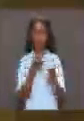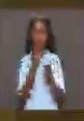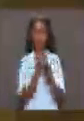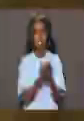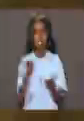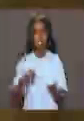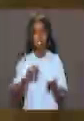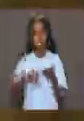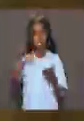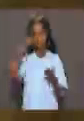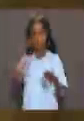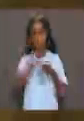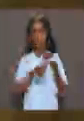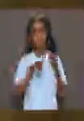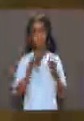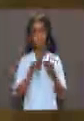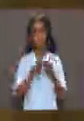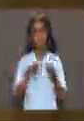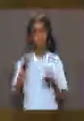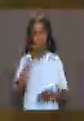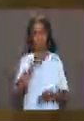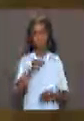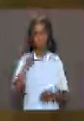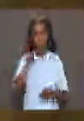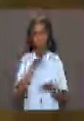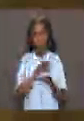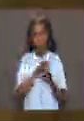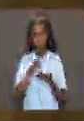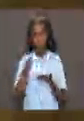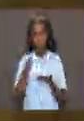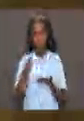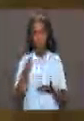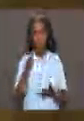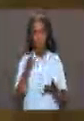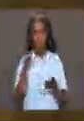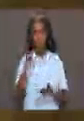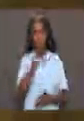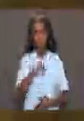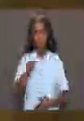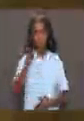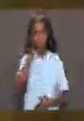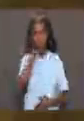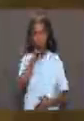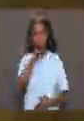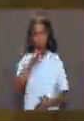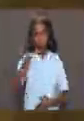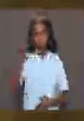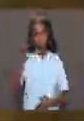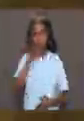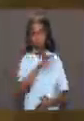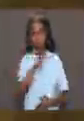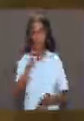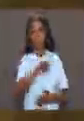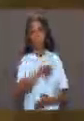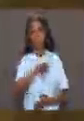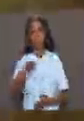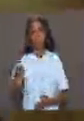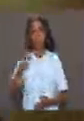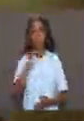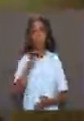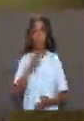learned about diameters, chords, and lines of symmetry.